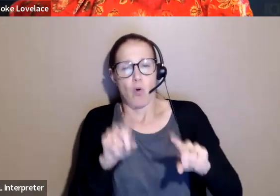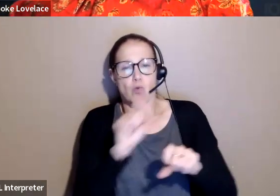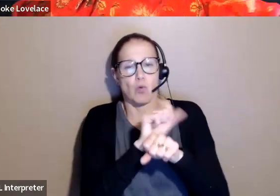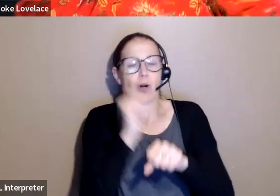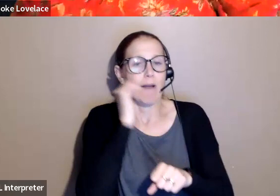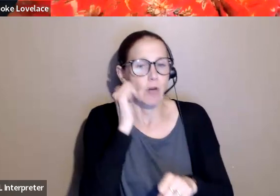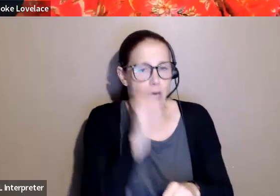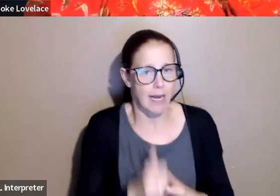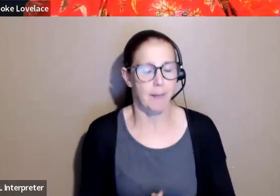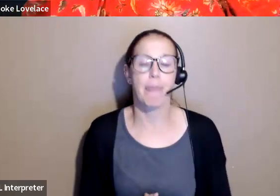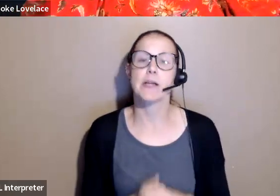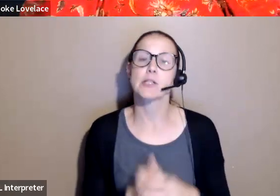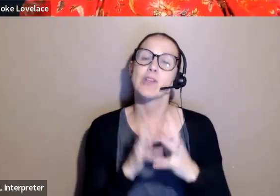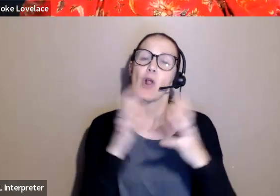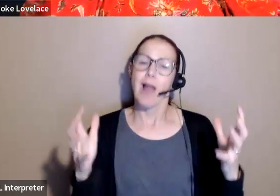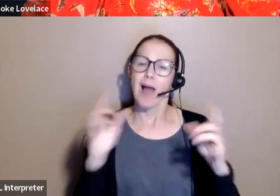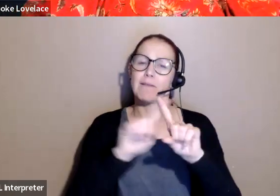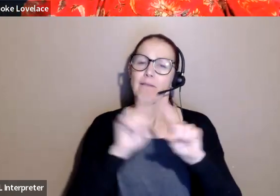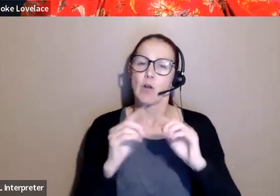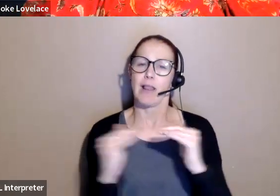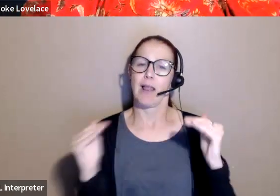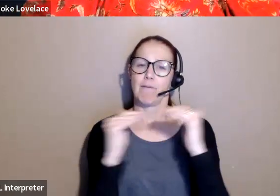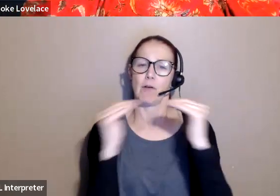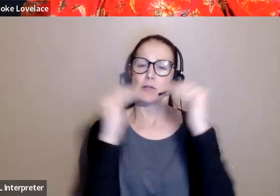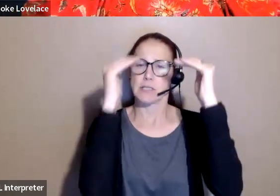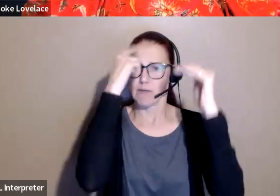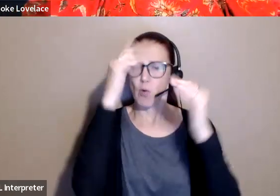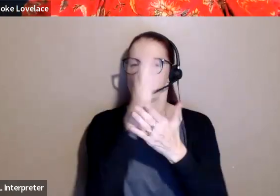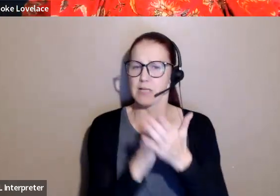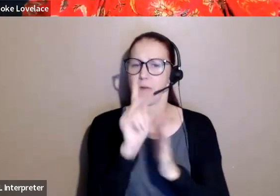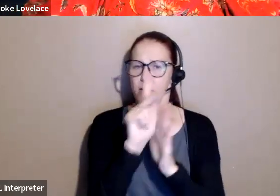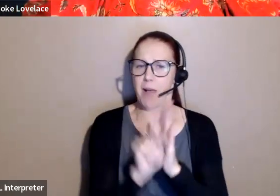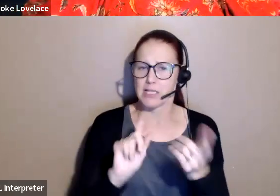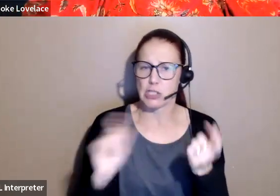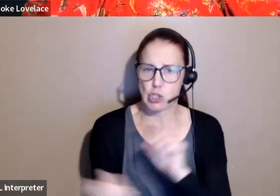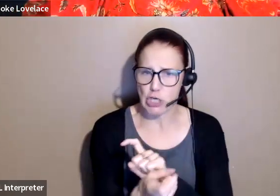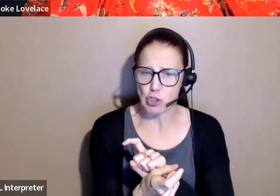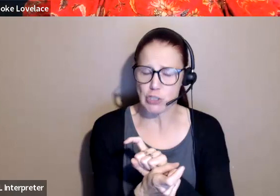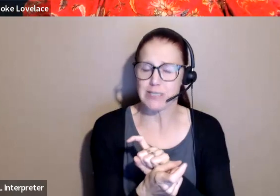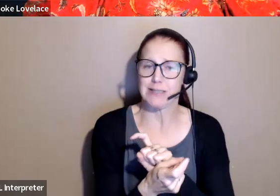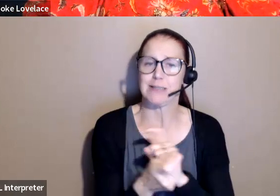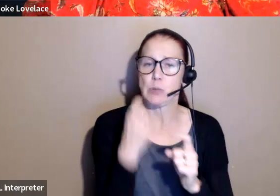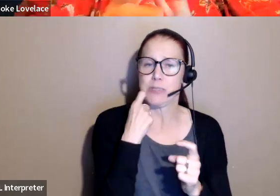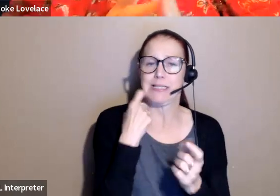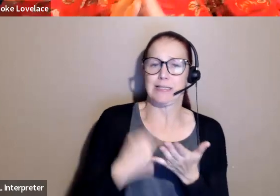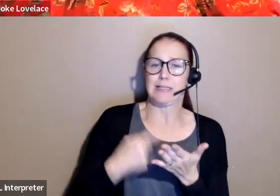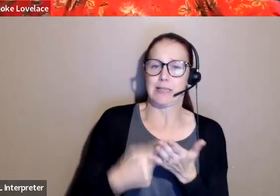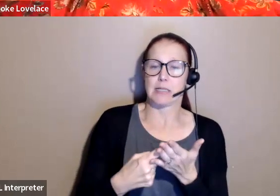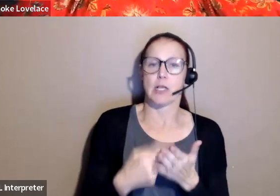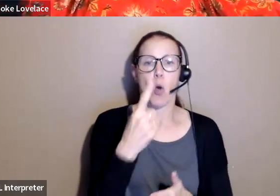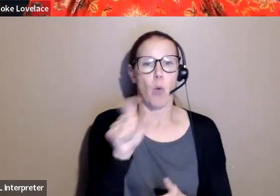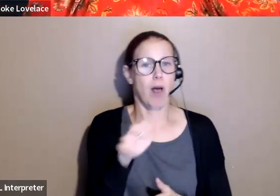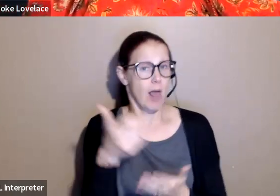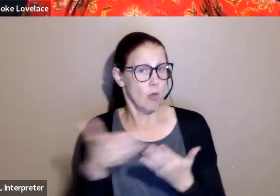lot of different levels, I would say, to some of the policy changes being discussed. One other thing